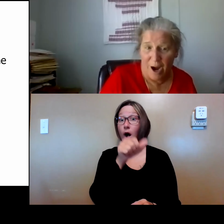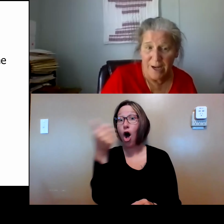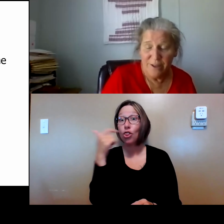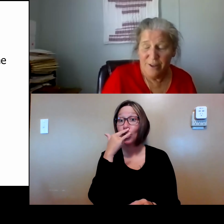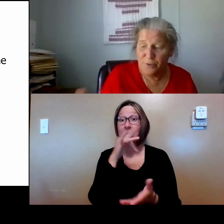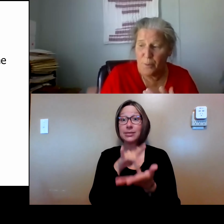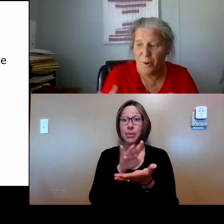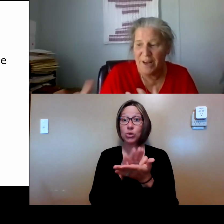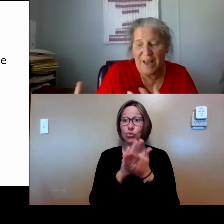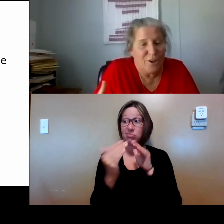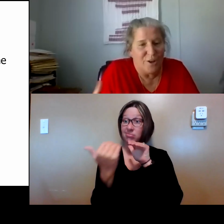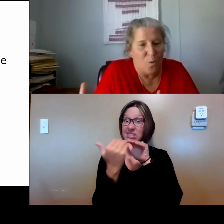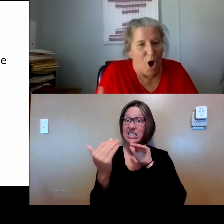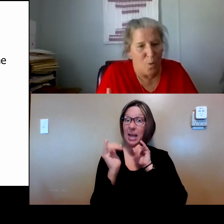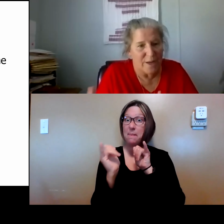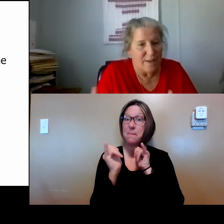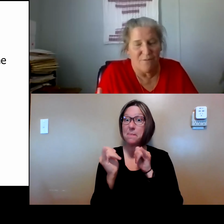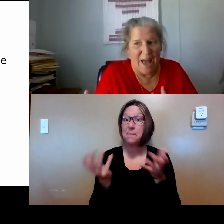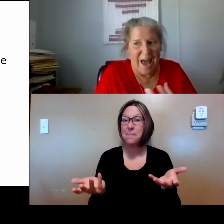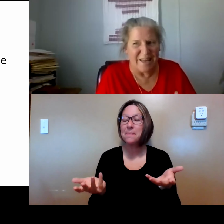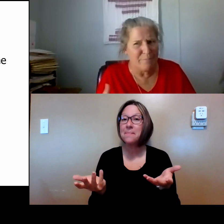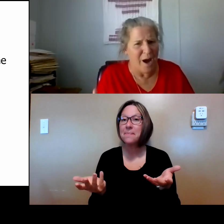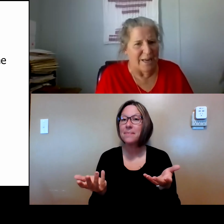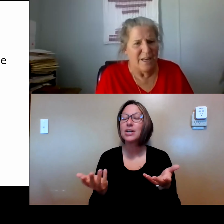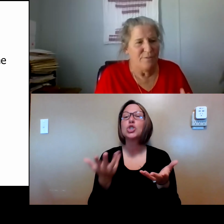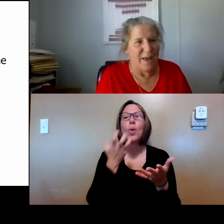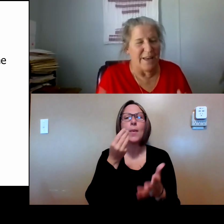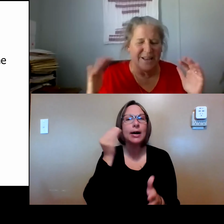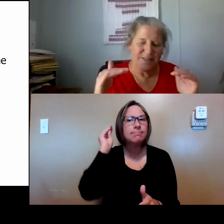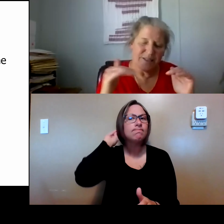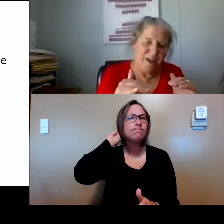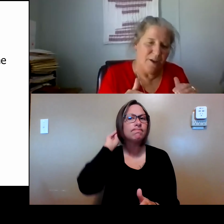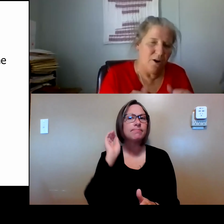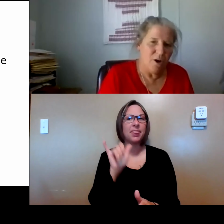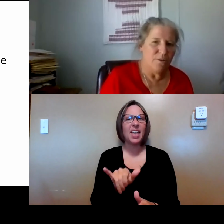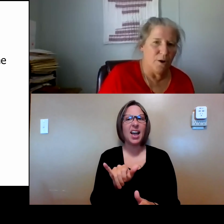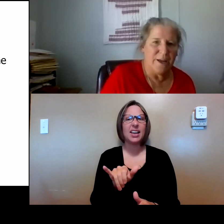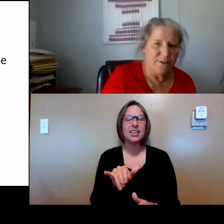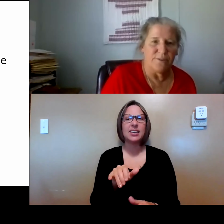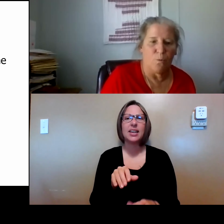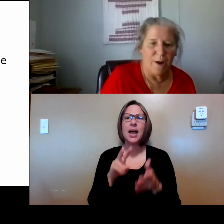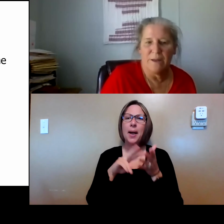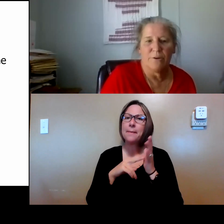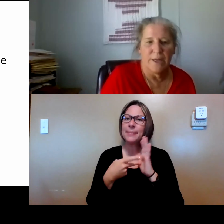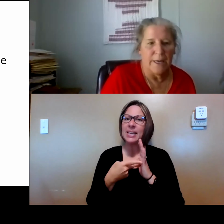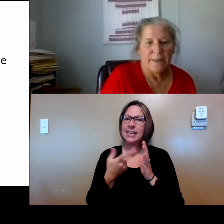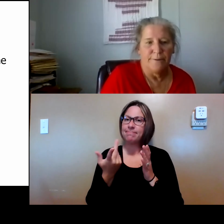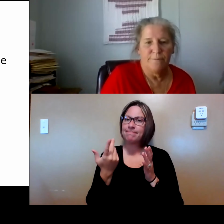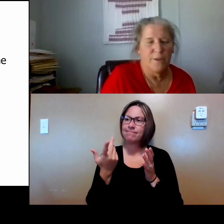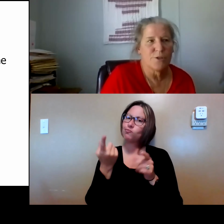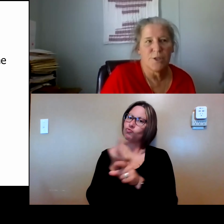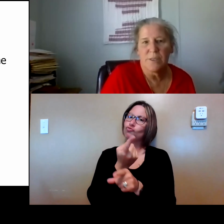say, right? So we want to, you know, always have that in mind, that inside there is a regular